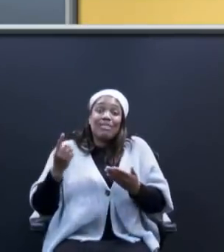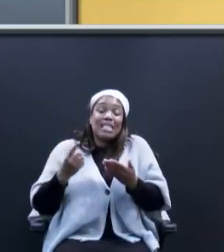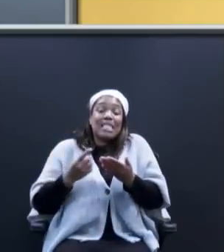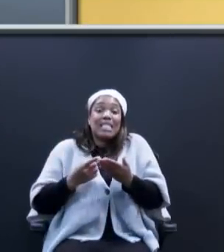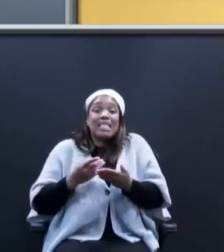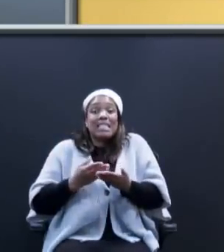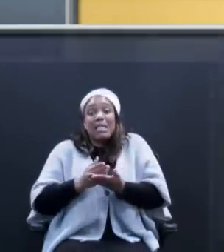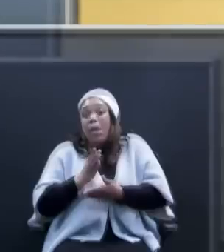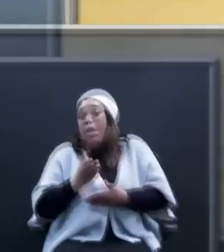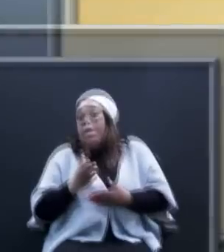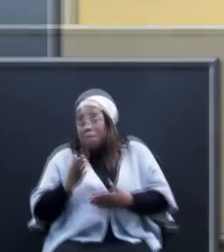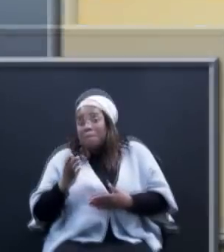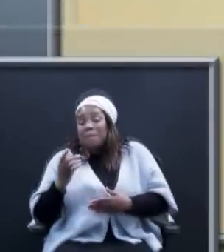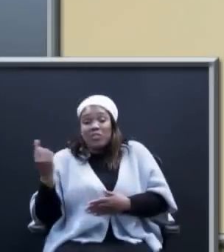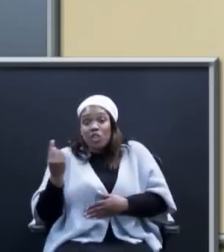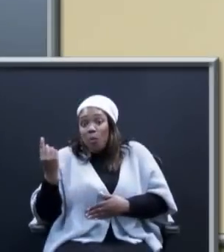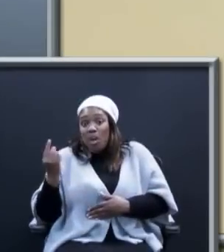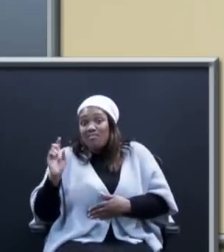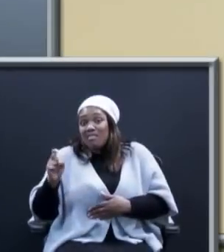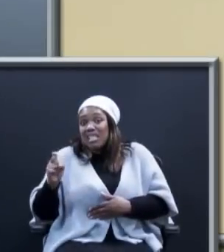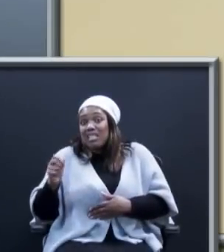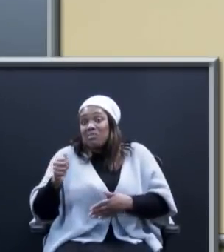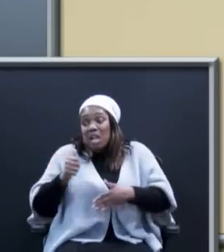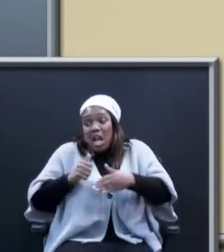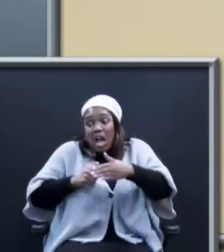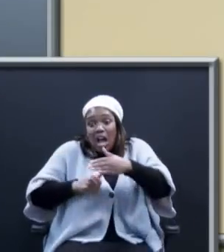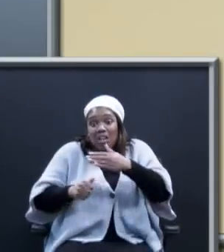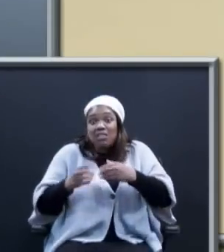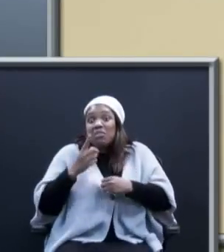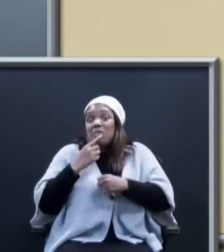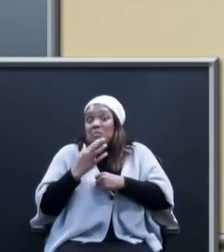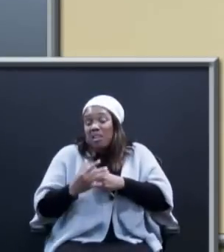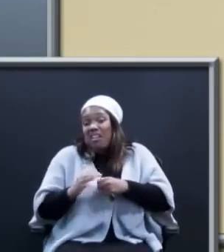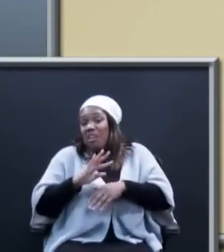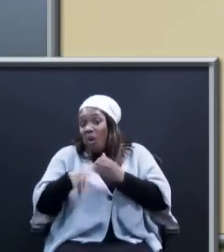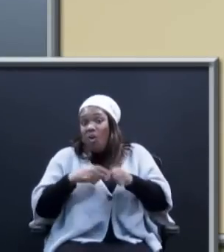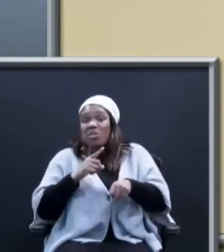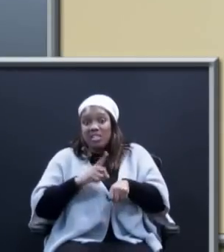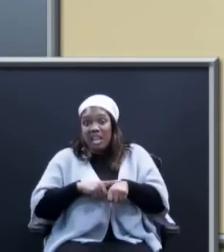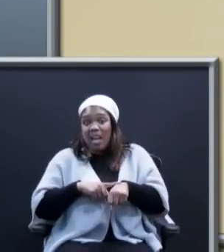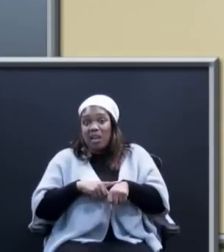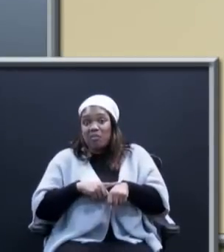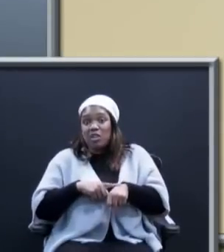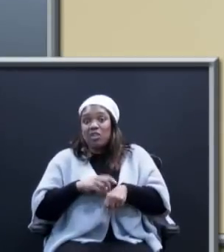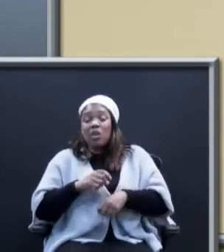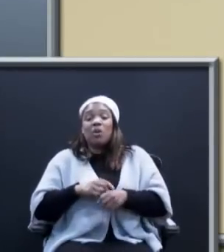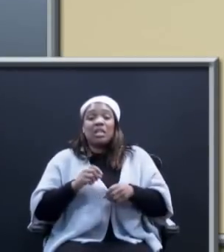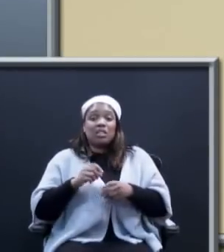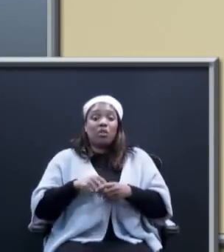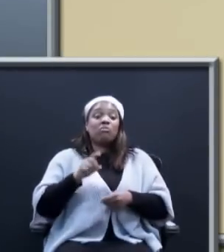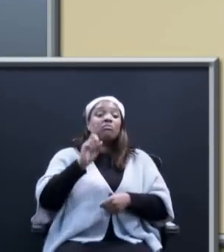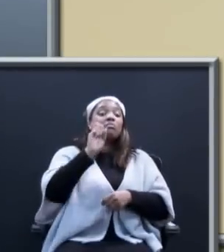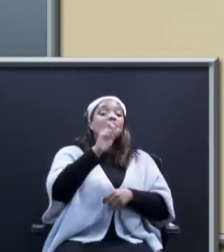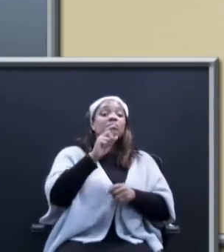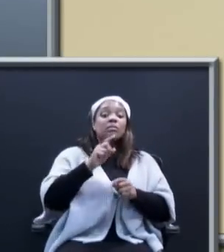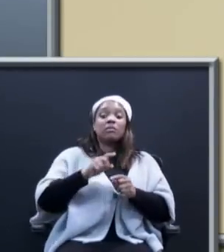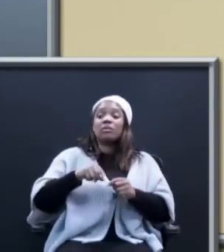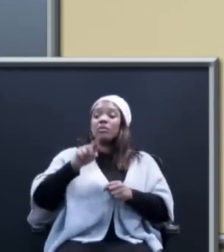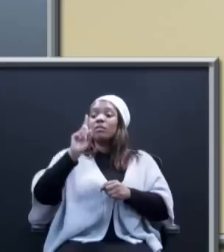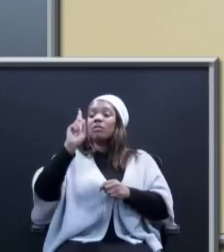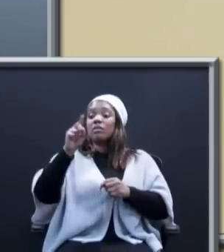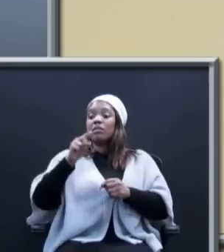times. Go ahead and read. And cleanse it and hallow it from the uncleanness of the children of Israel. Uh-huh. And when he hath made an end